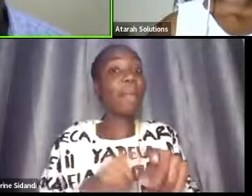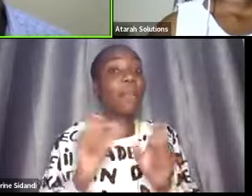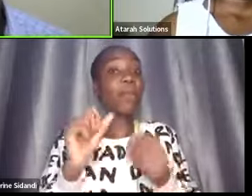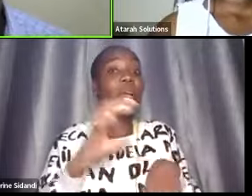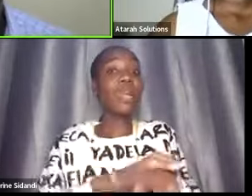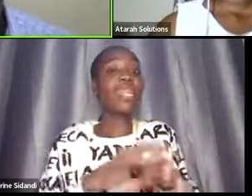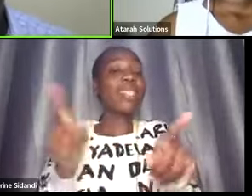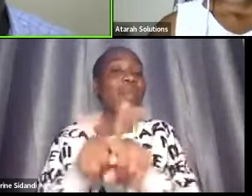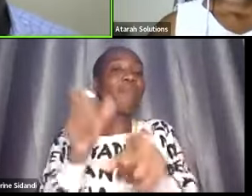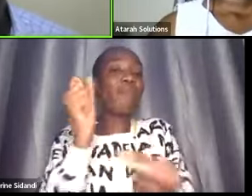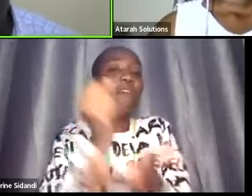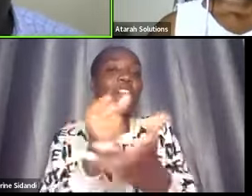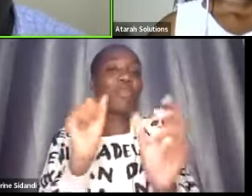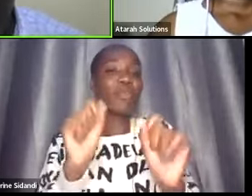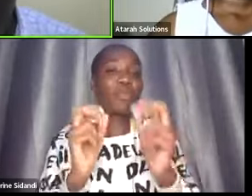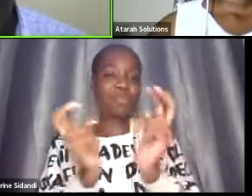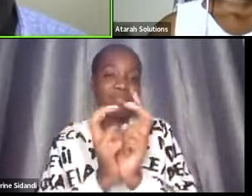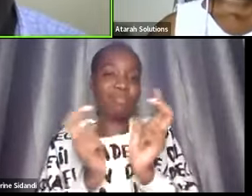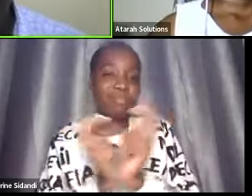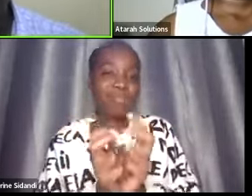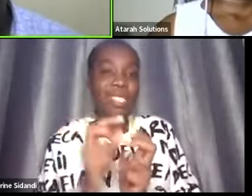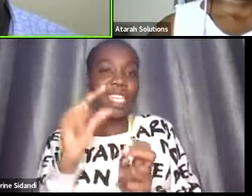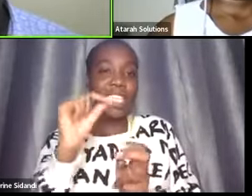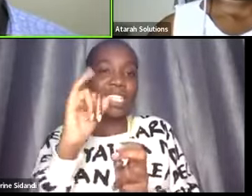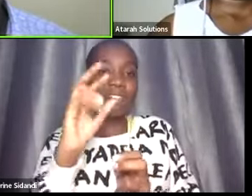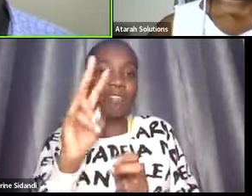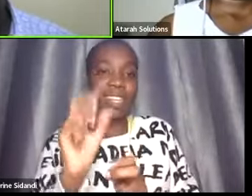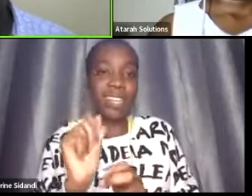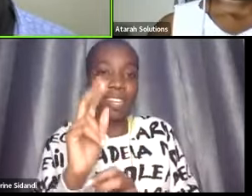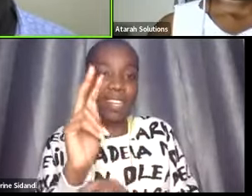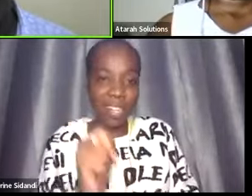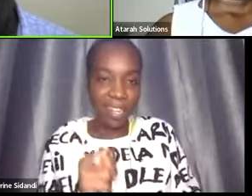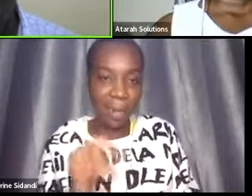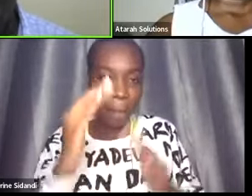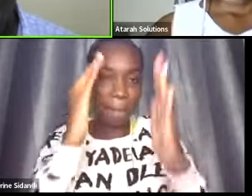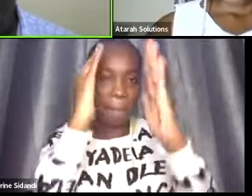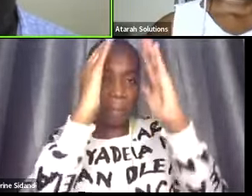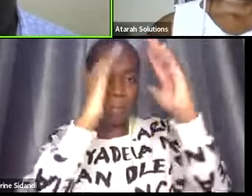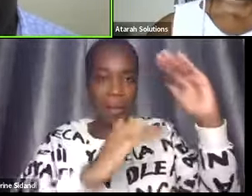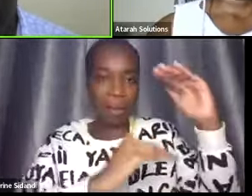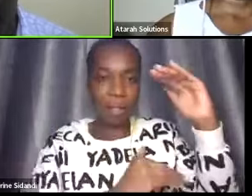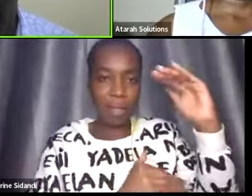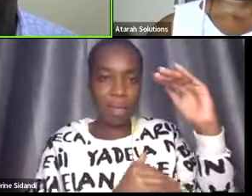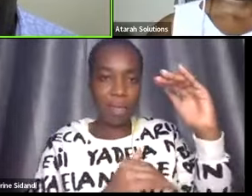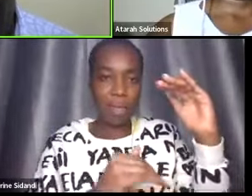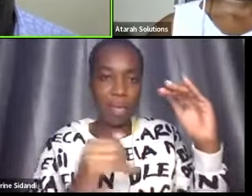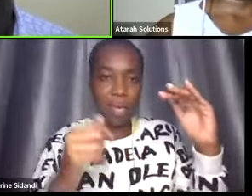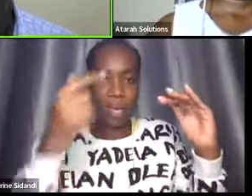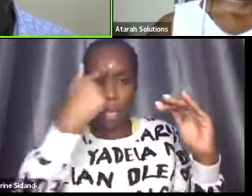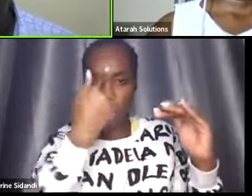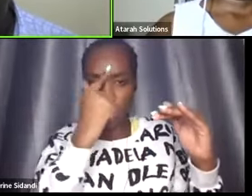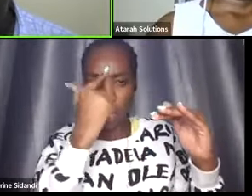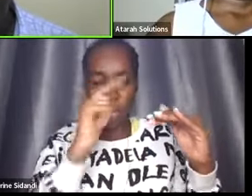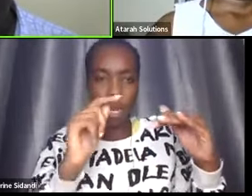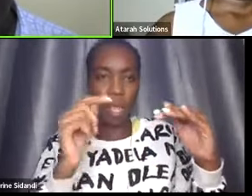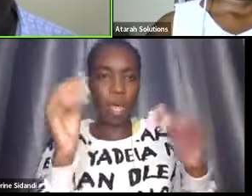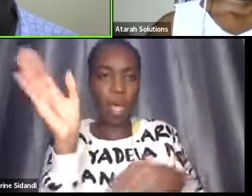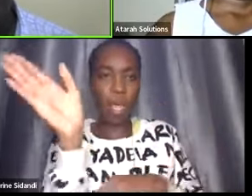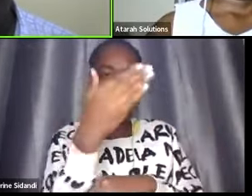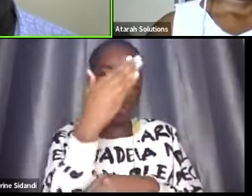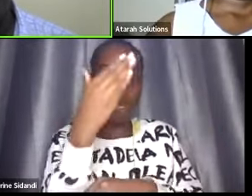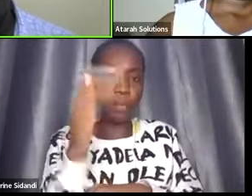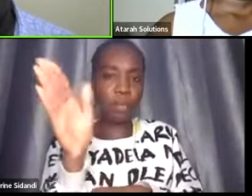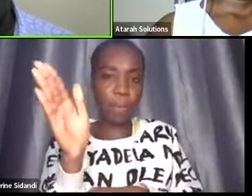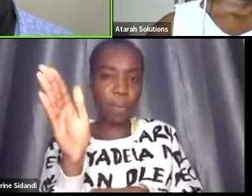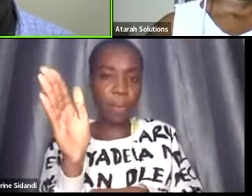office. We are at Jivan Bharat building, just above the Indian Embassy, 50th floor, and we occupy the left